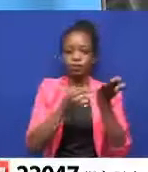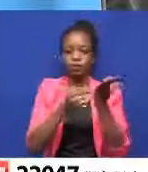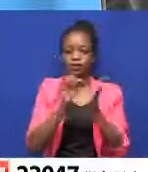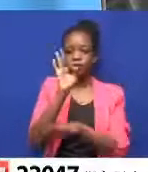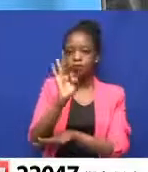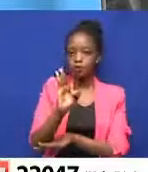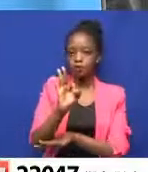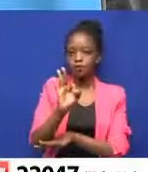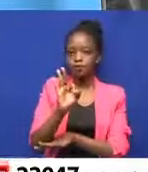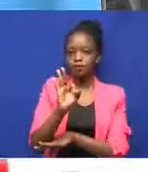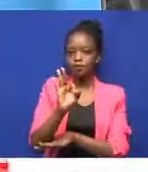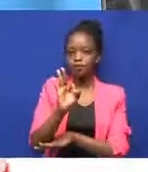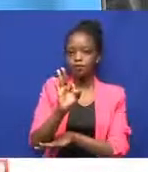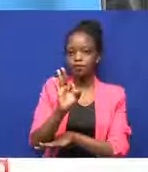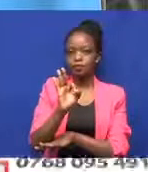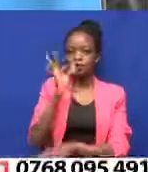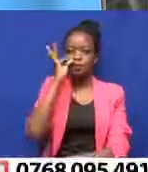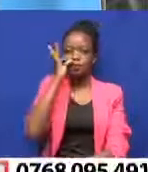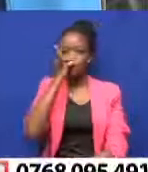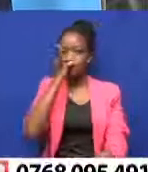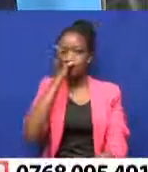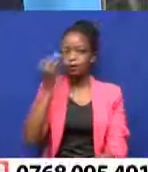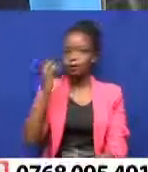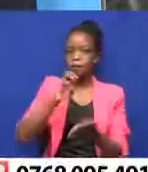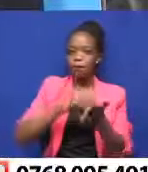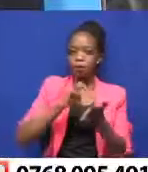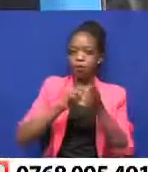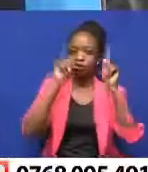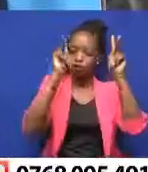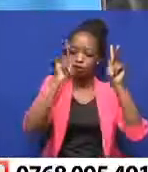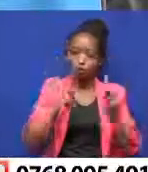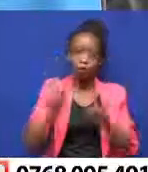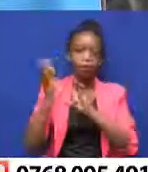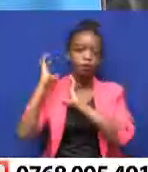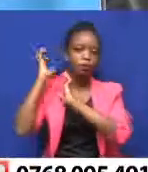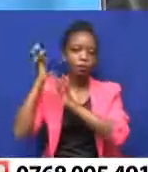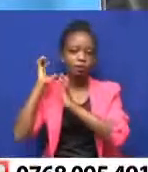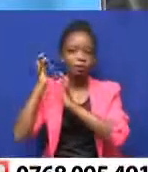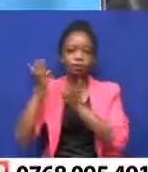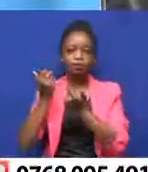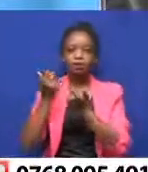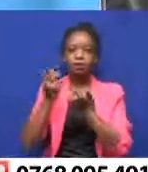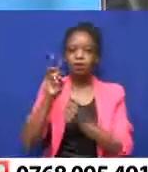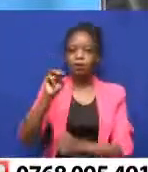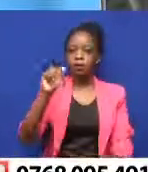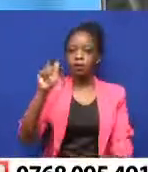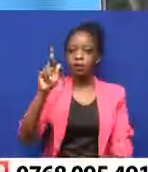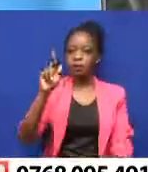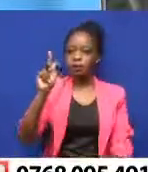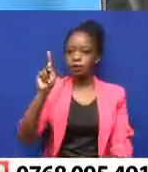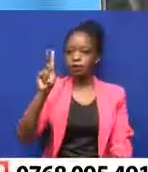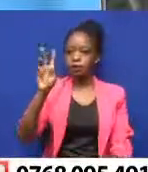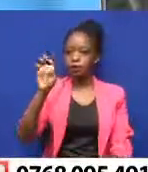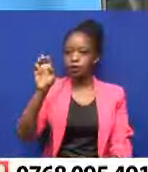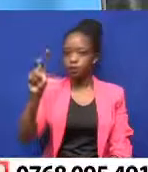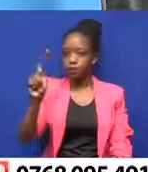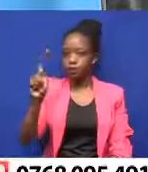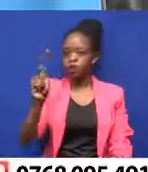3, Nyeri, Makueni, Kisumu, Kilifi, Elgeyo Marakwet, 2